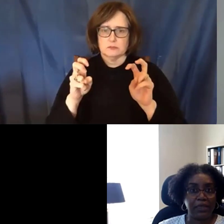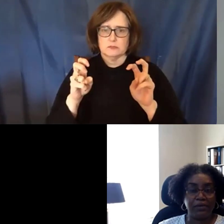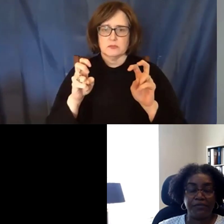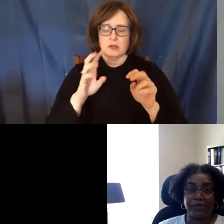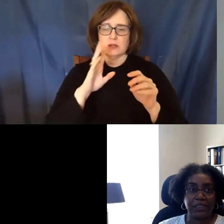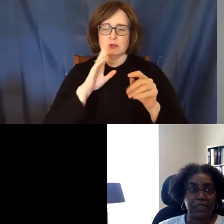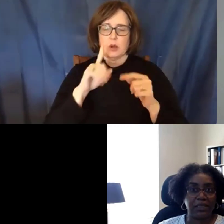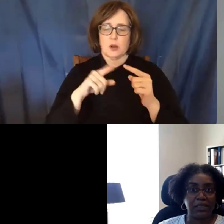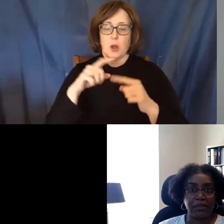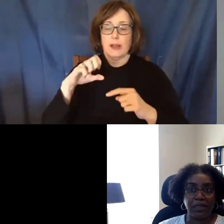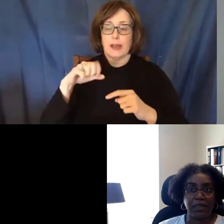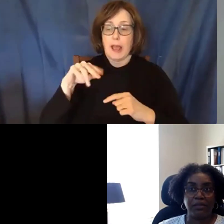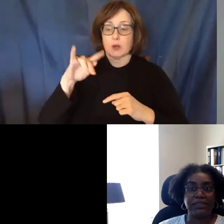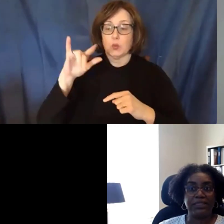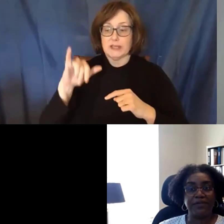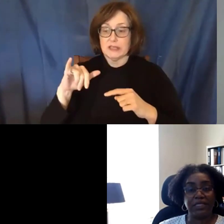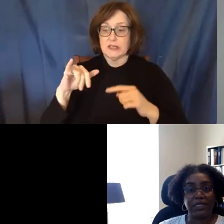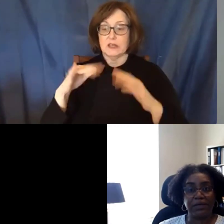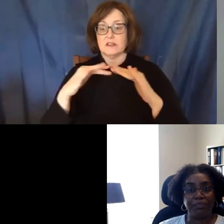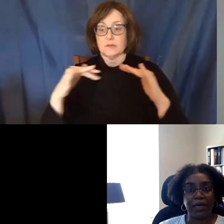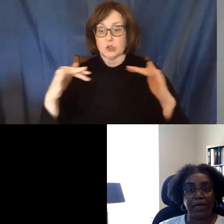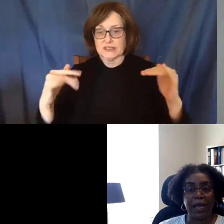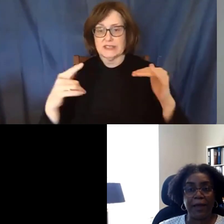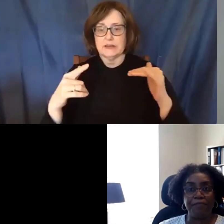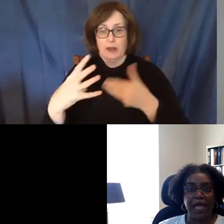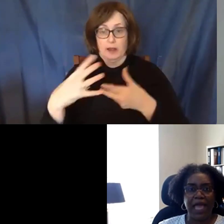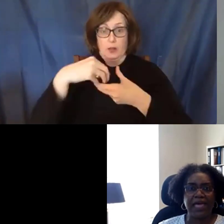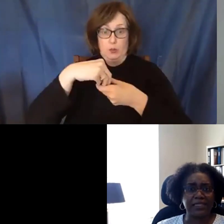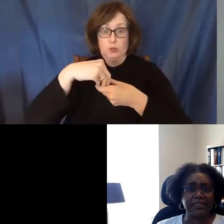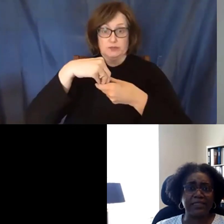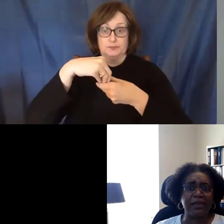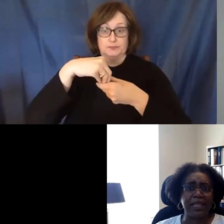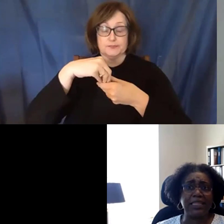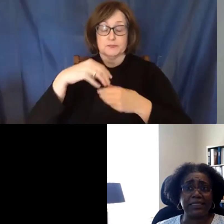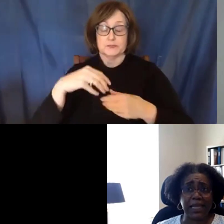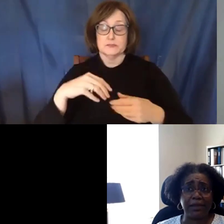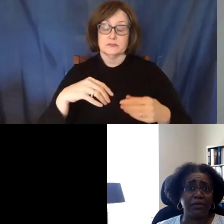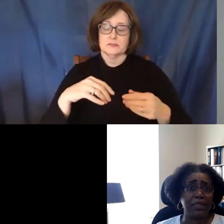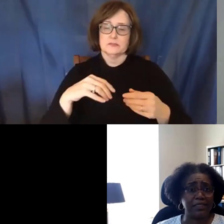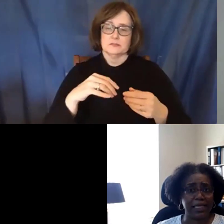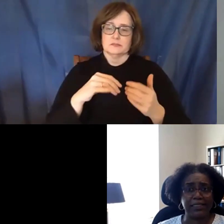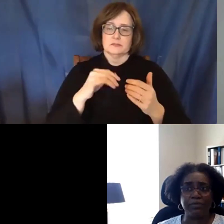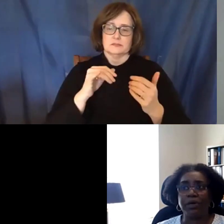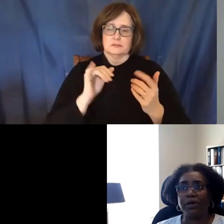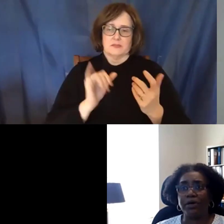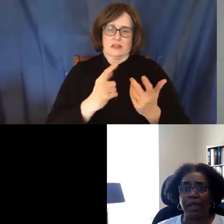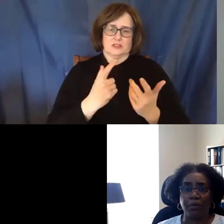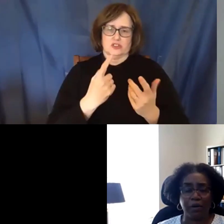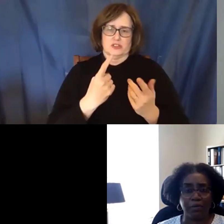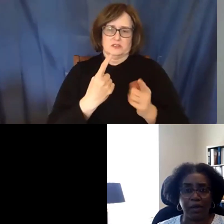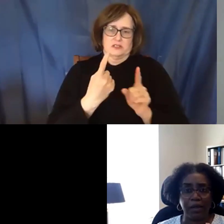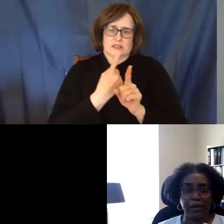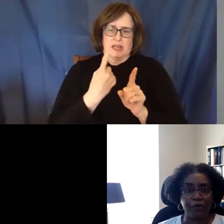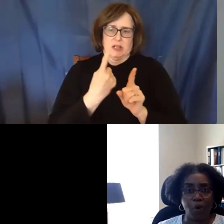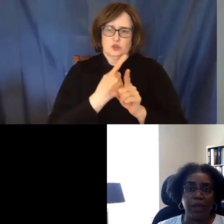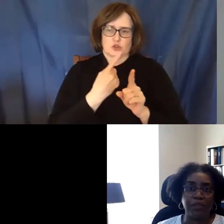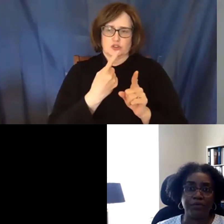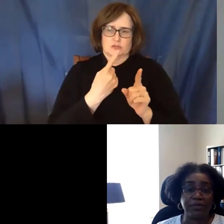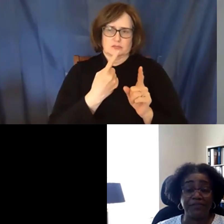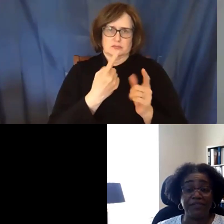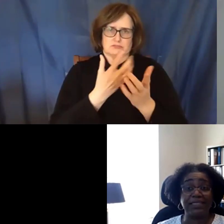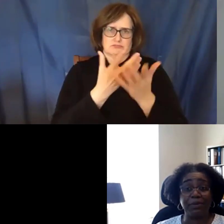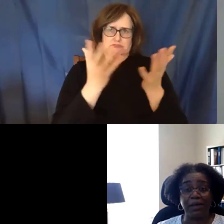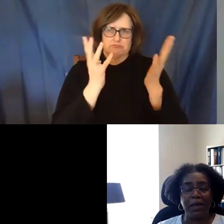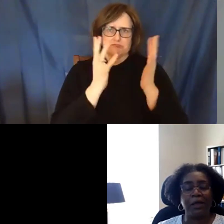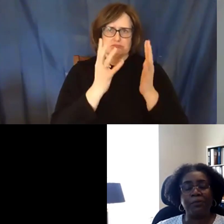equity and diversity and inclusivity. But, and that's just kind of like the standard, like textbook, and we're going through those